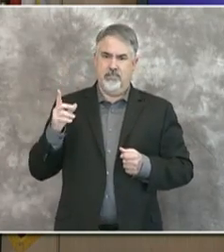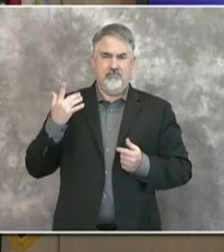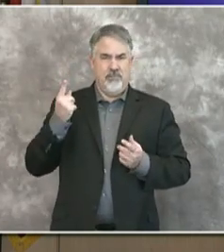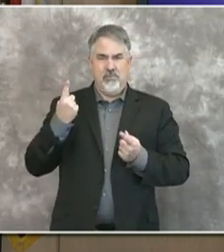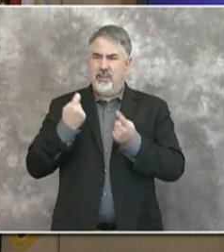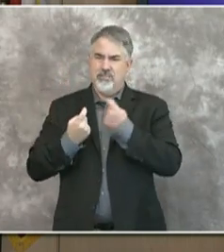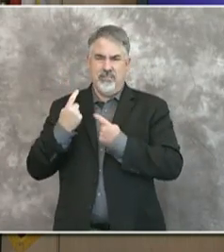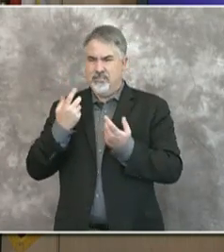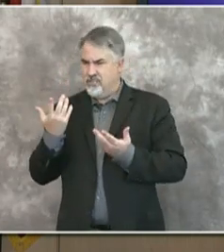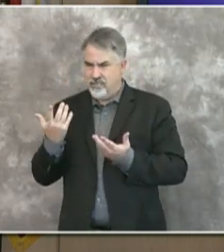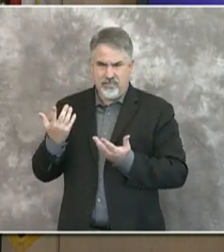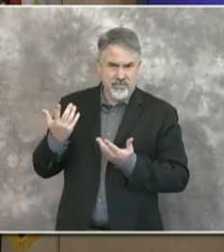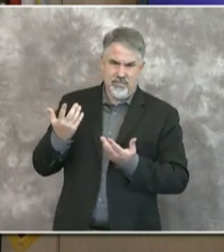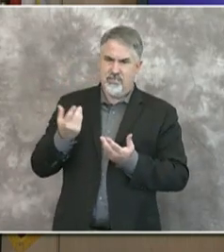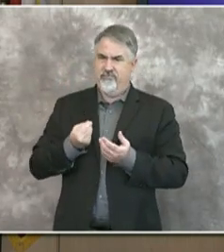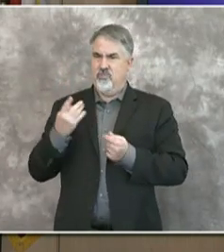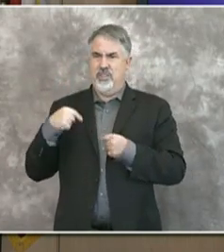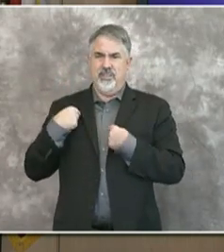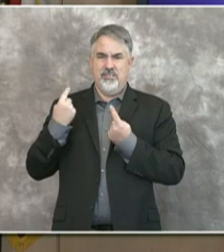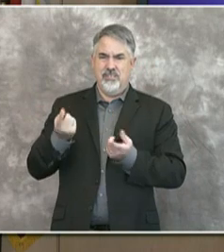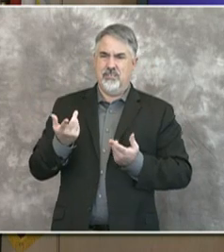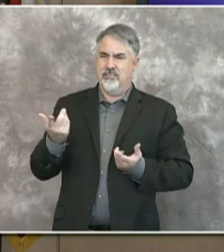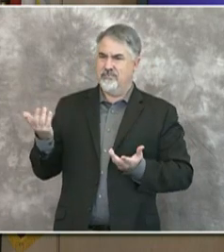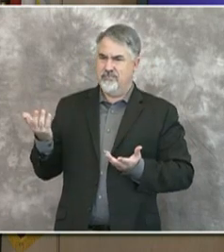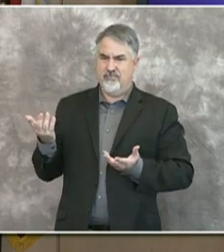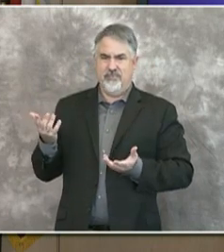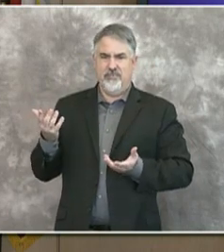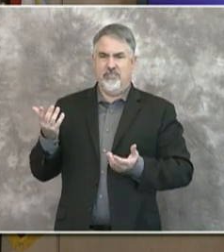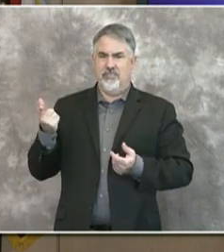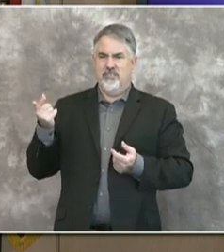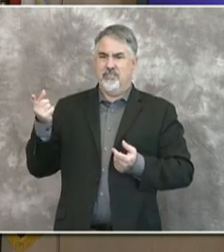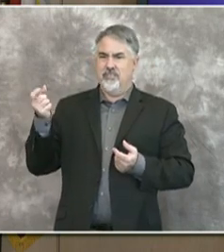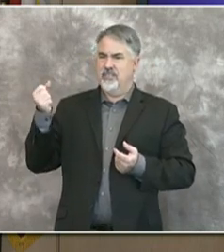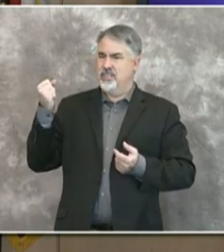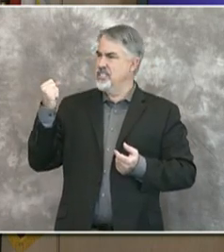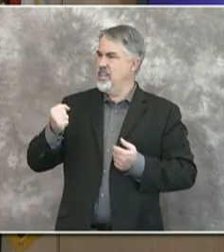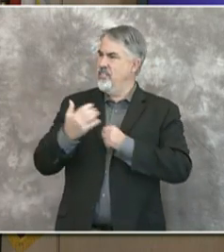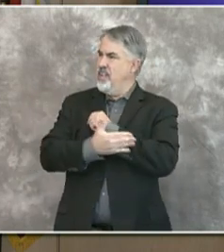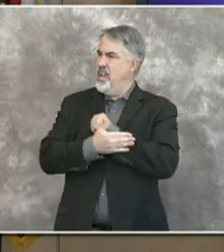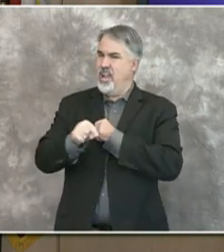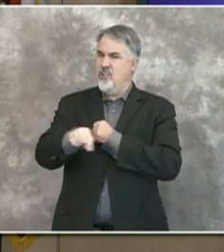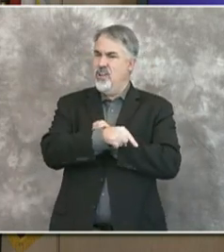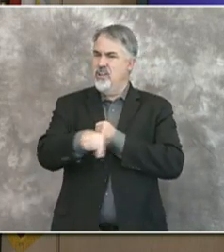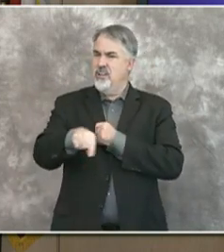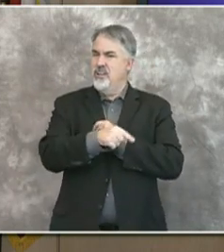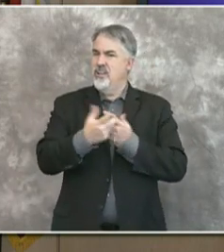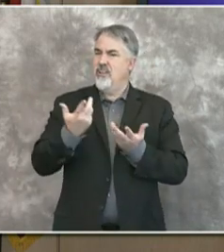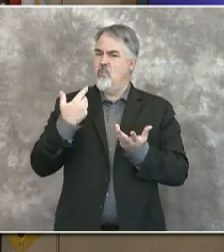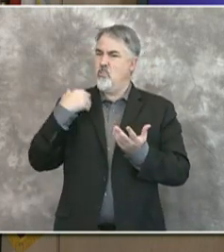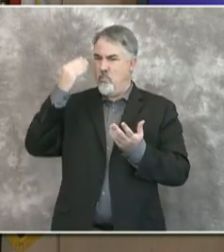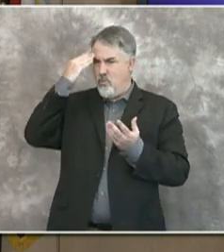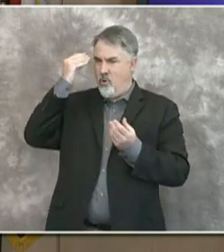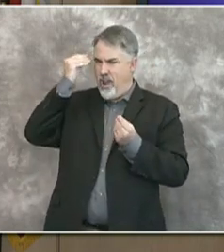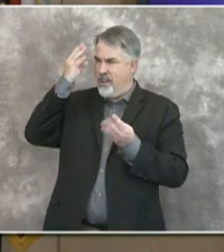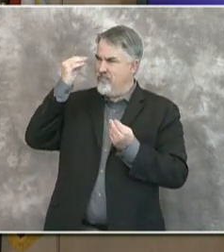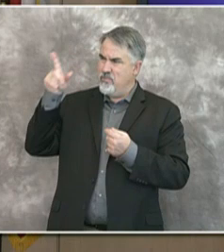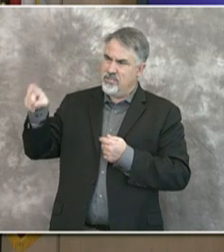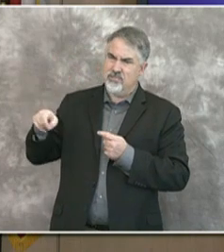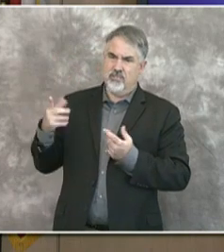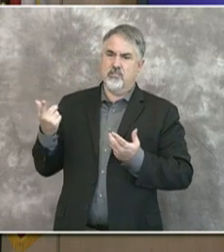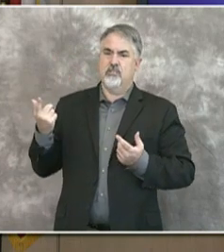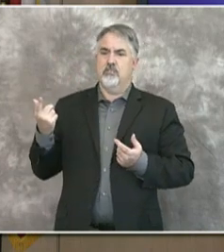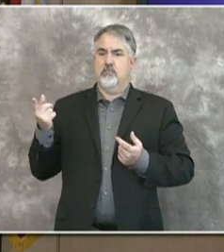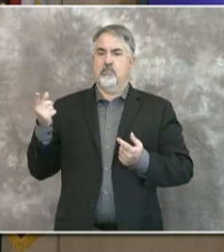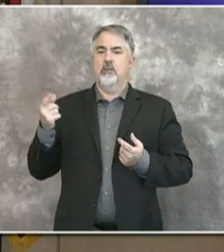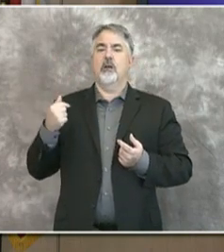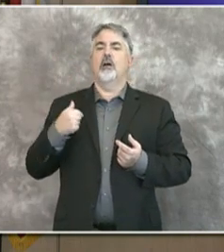over the last few days concerning caseloads in South County, and we wanted to address that further. South County is where I live and have